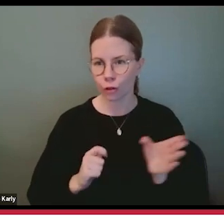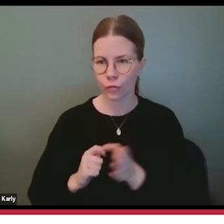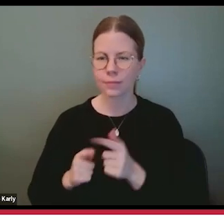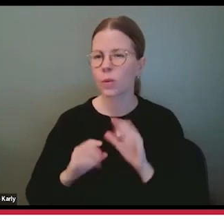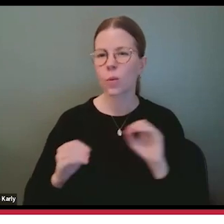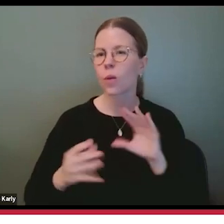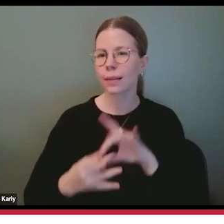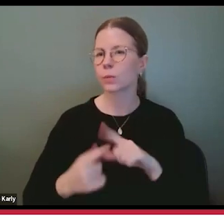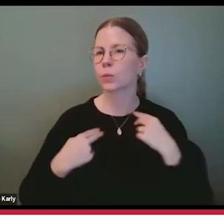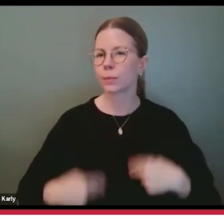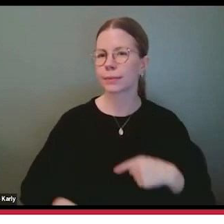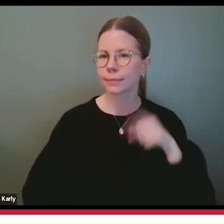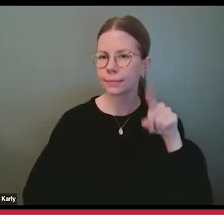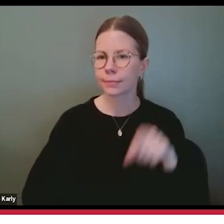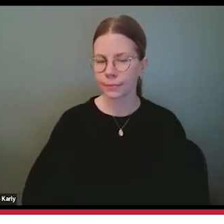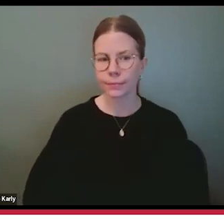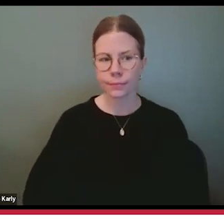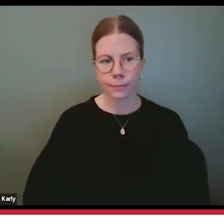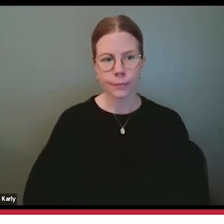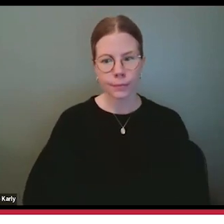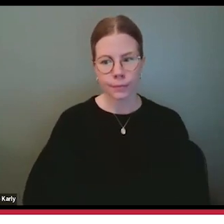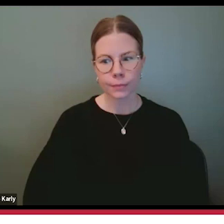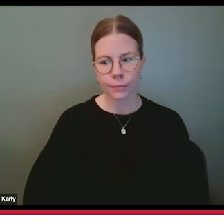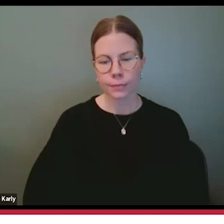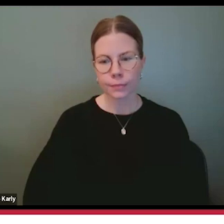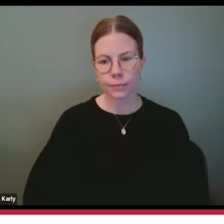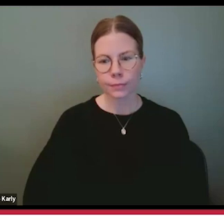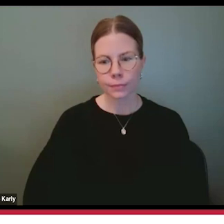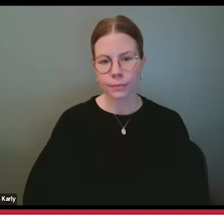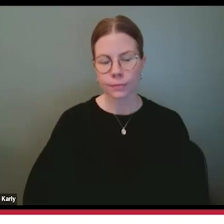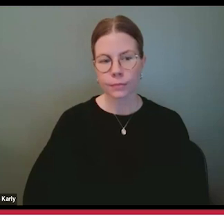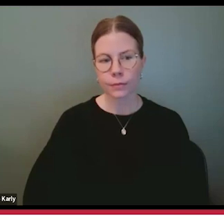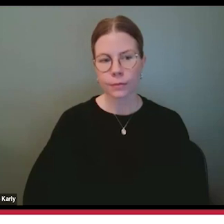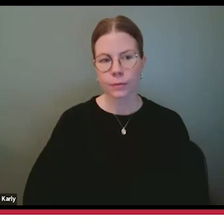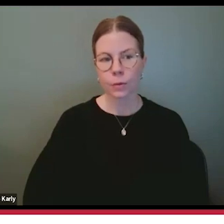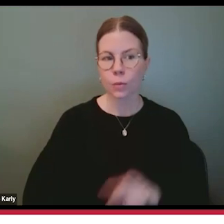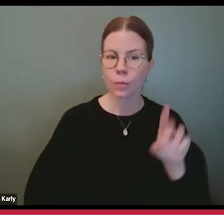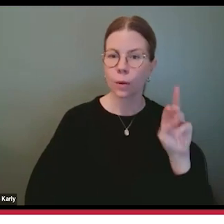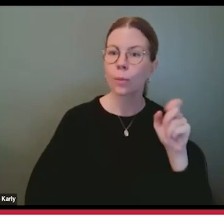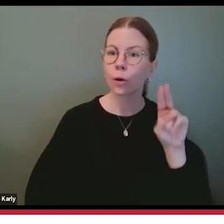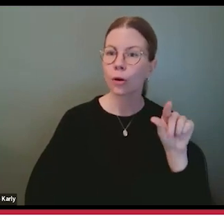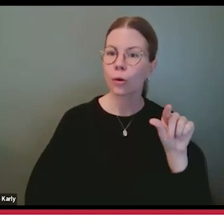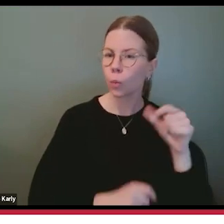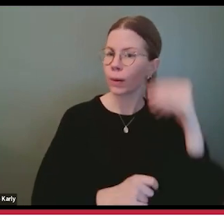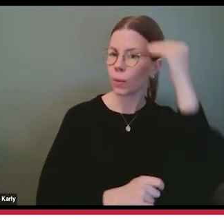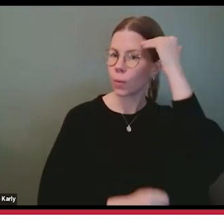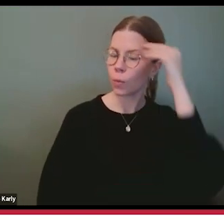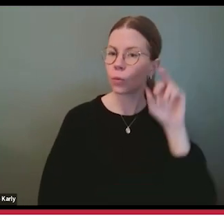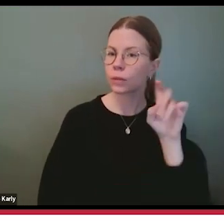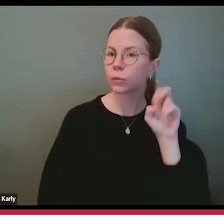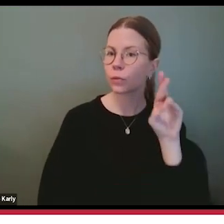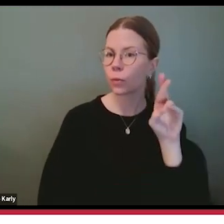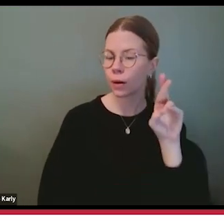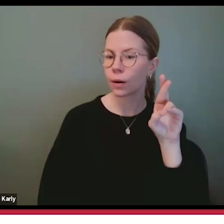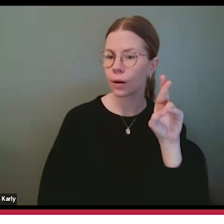So unlike Ebola, we do know the reservoir or a reservoir for Marburg virus because